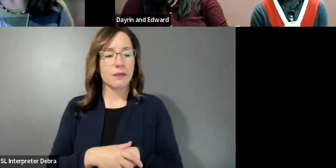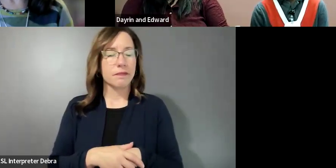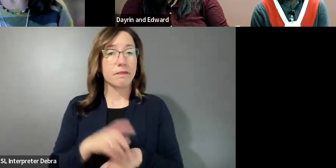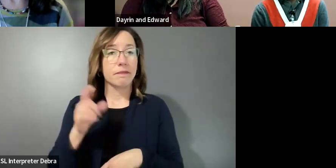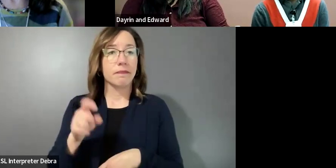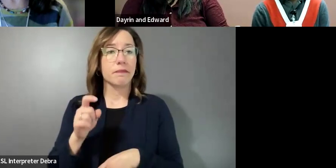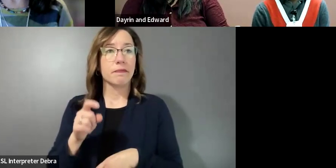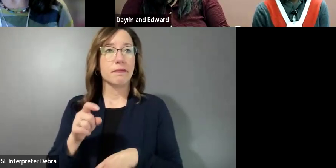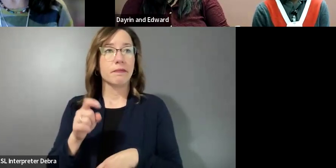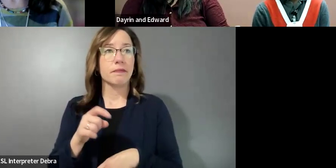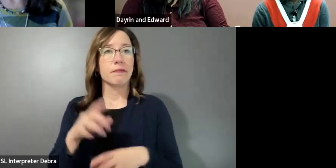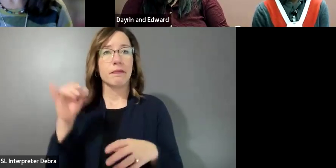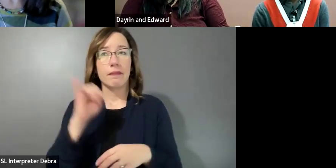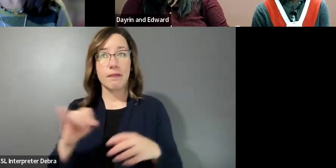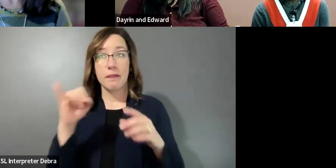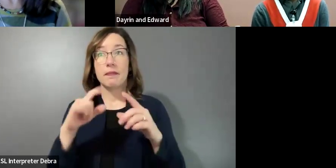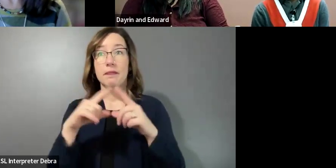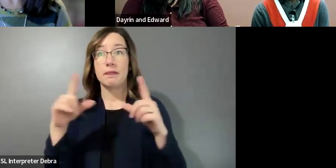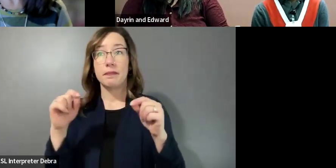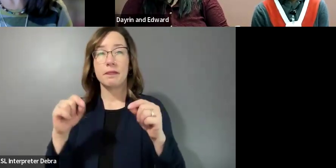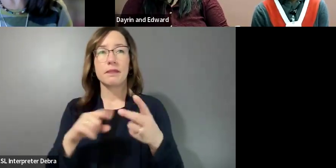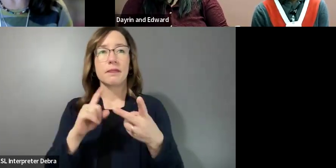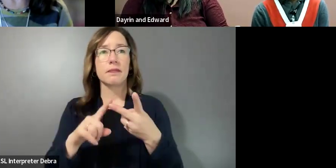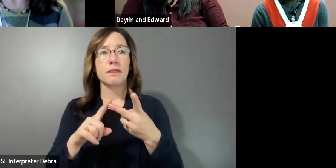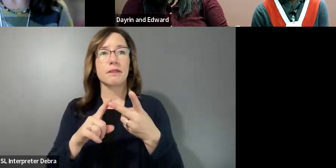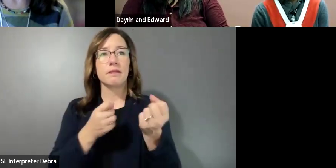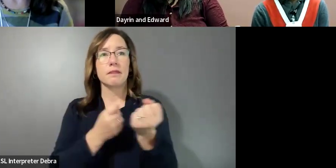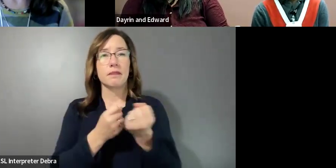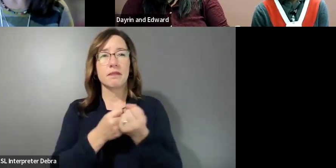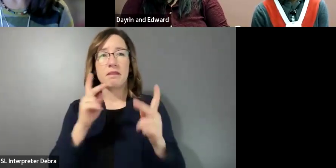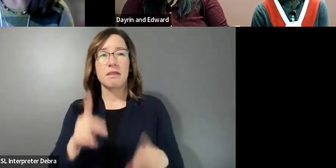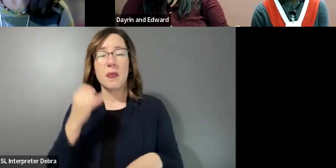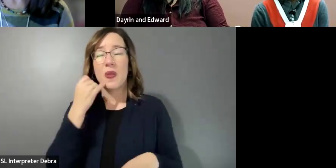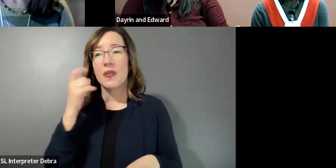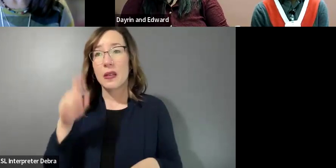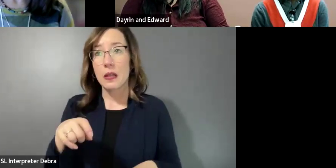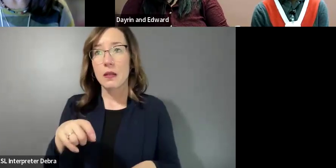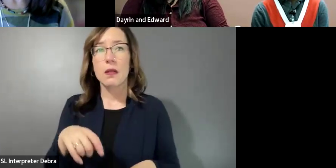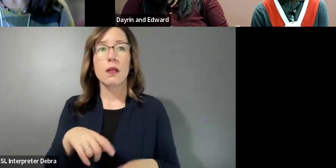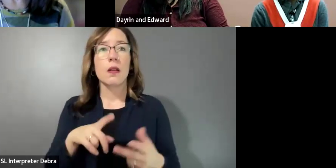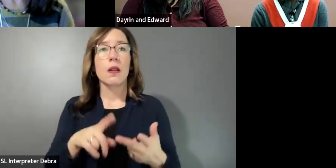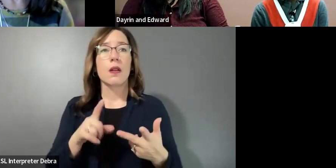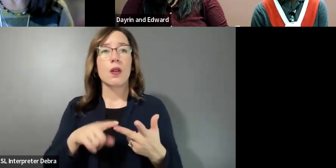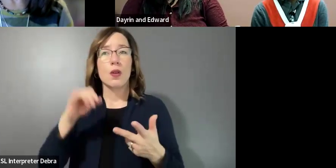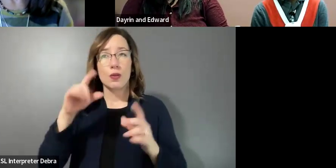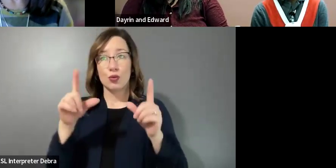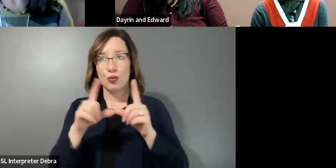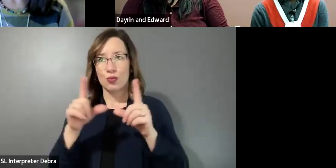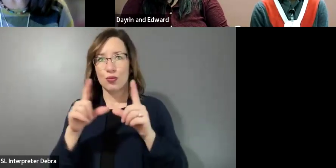health insurance card, a support person, if you need one, also a photo